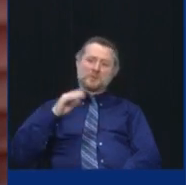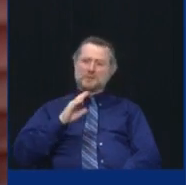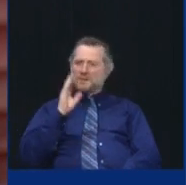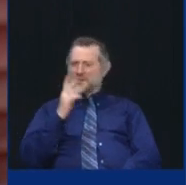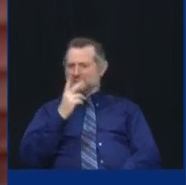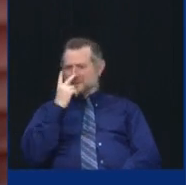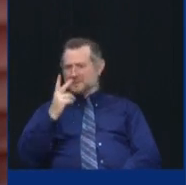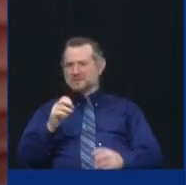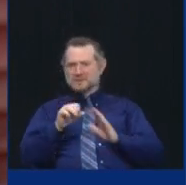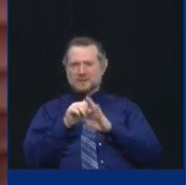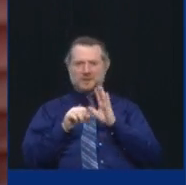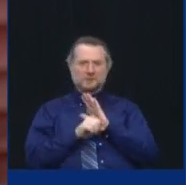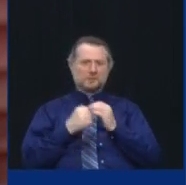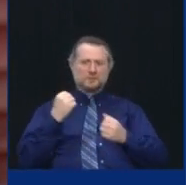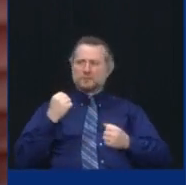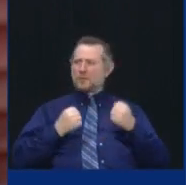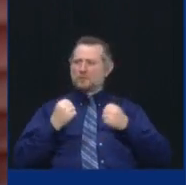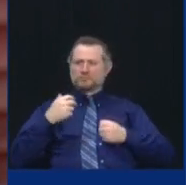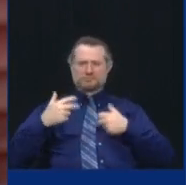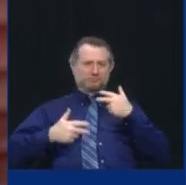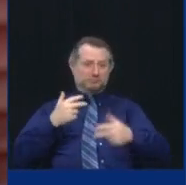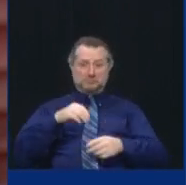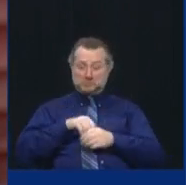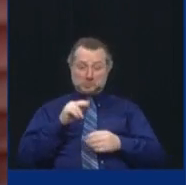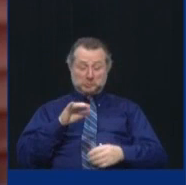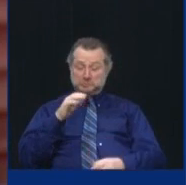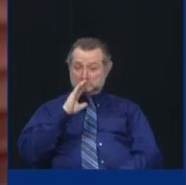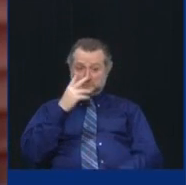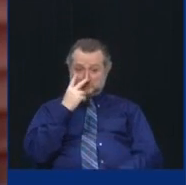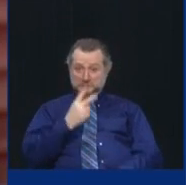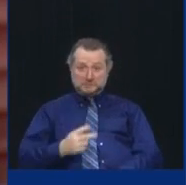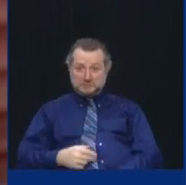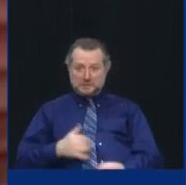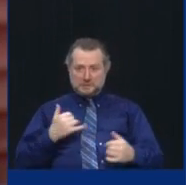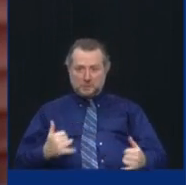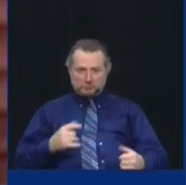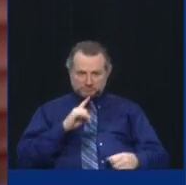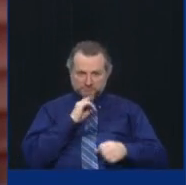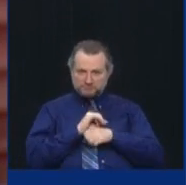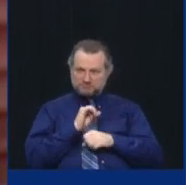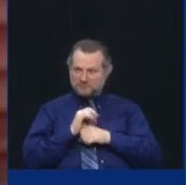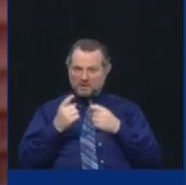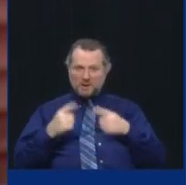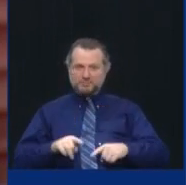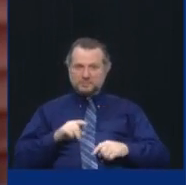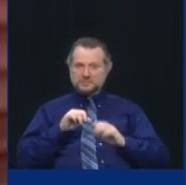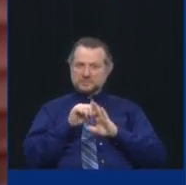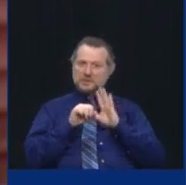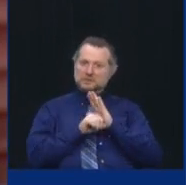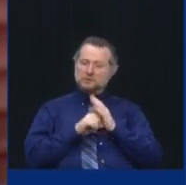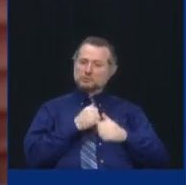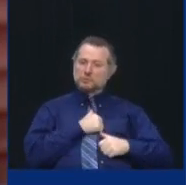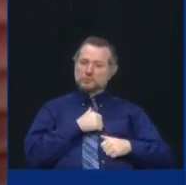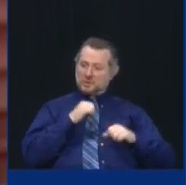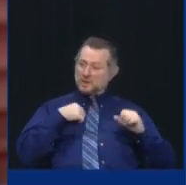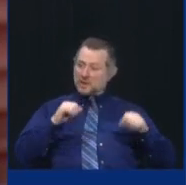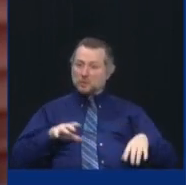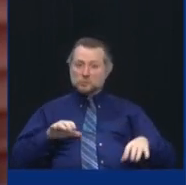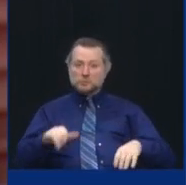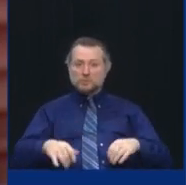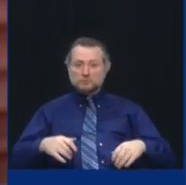police car in New York City. Never happened. So that's everything we can do. More